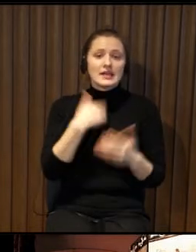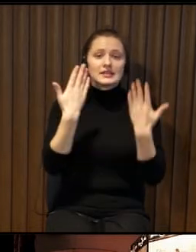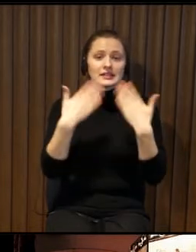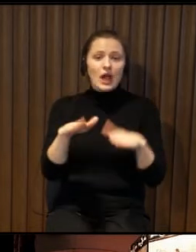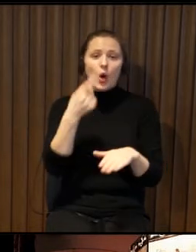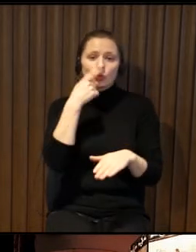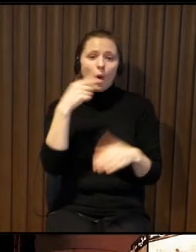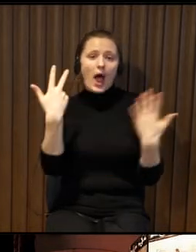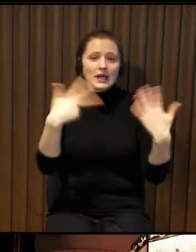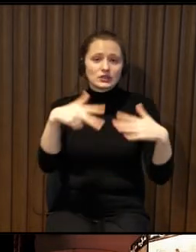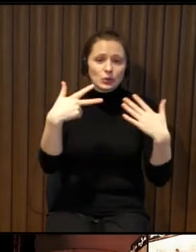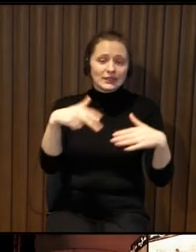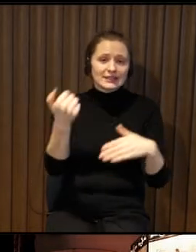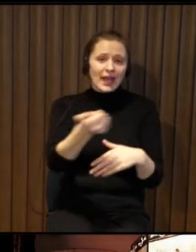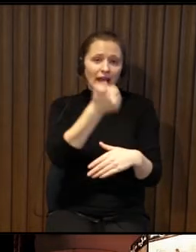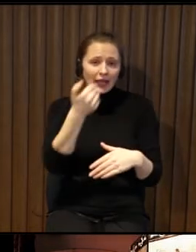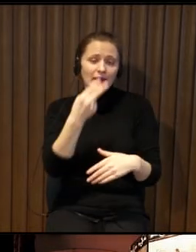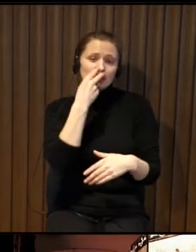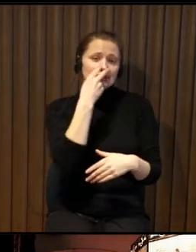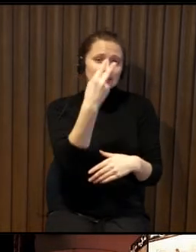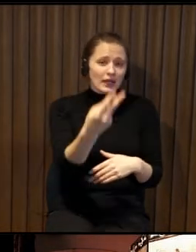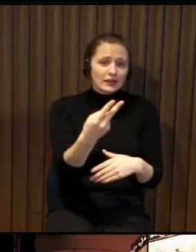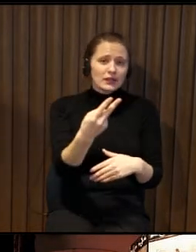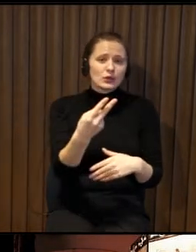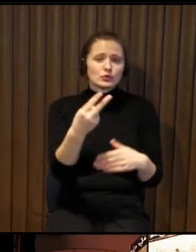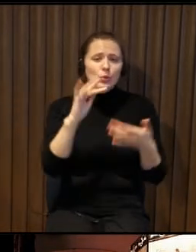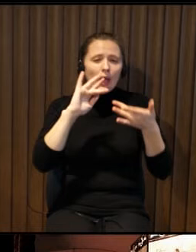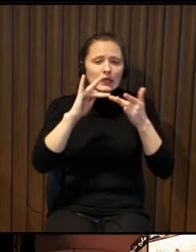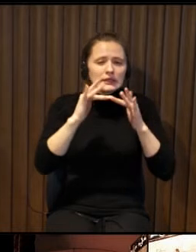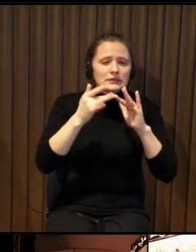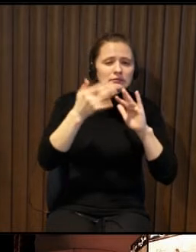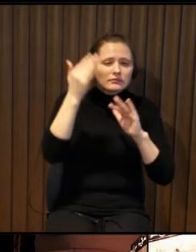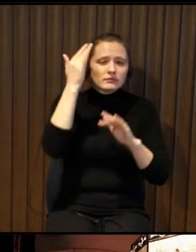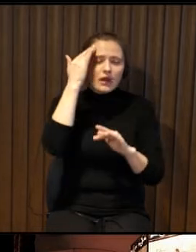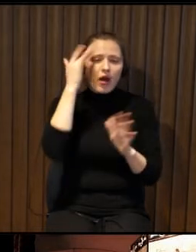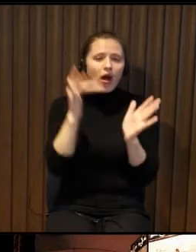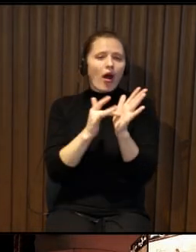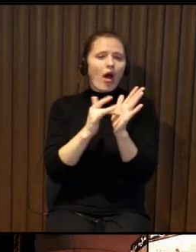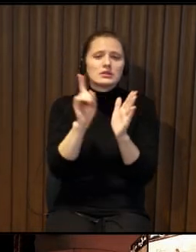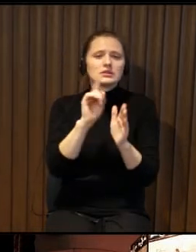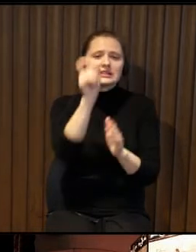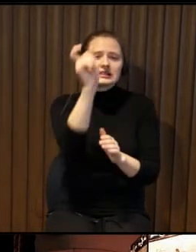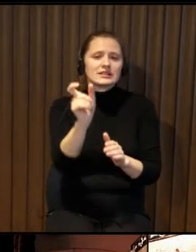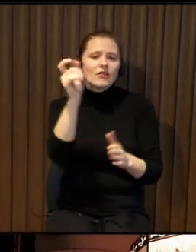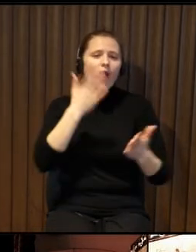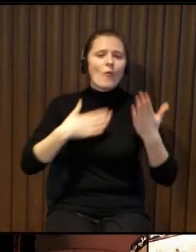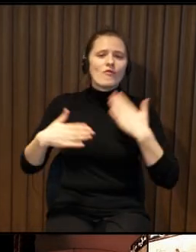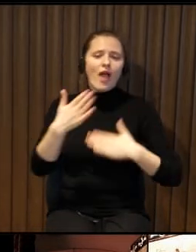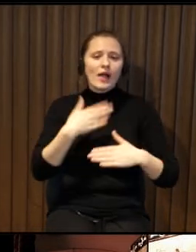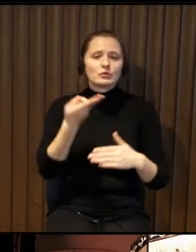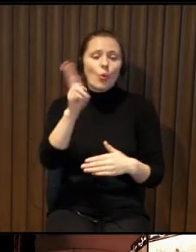require, what their preferences are in various designs. The only way I can plot this data is to